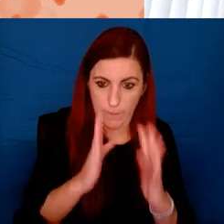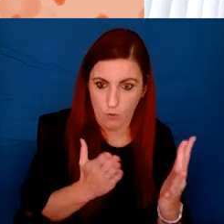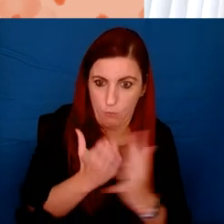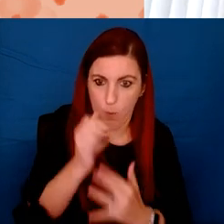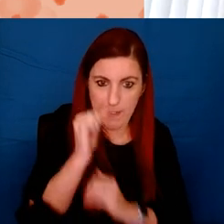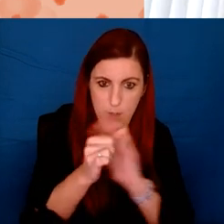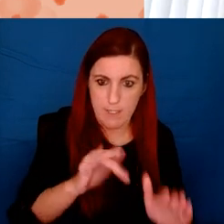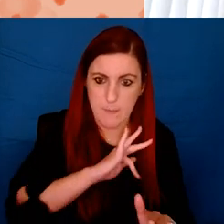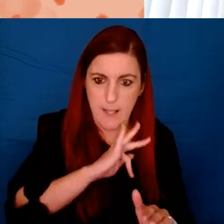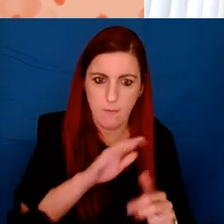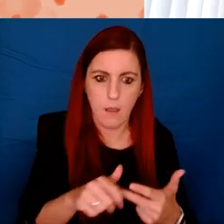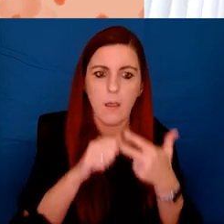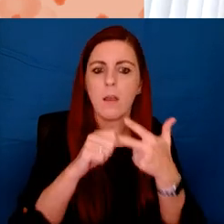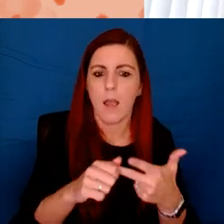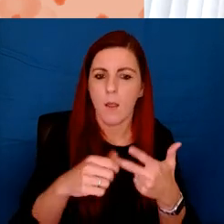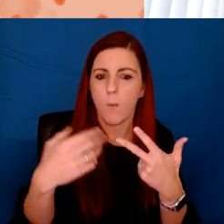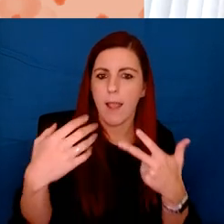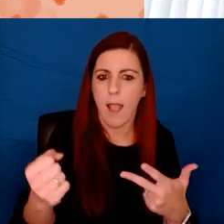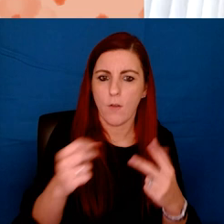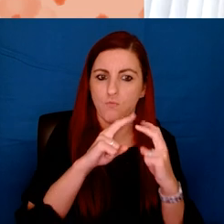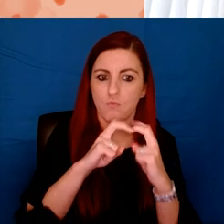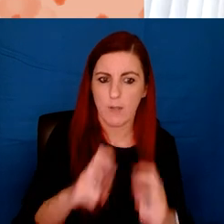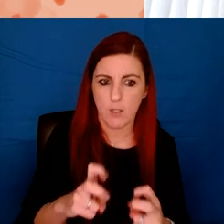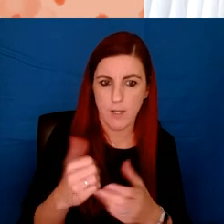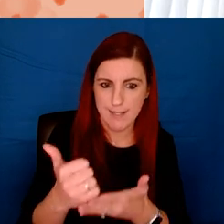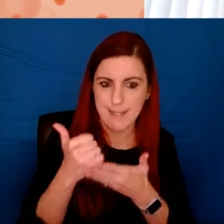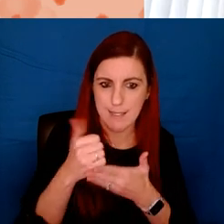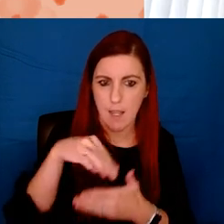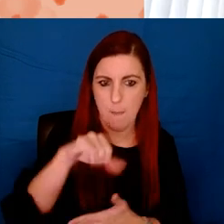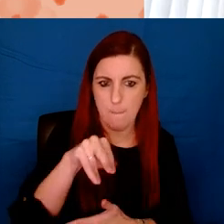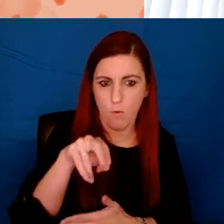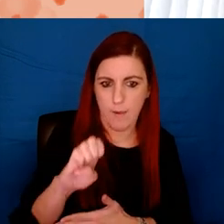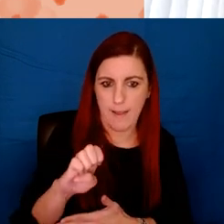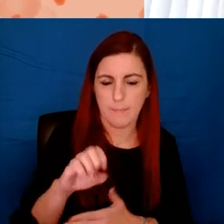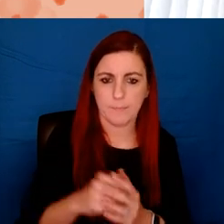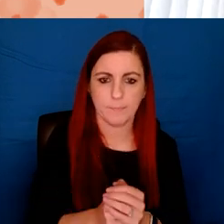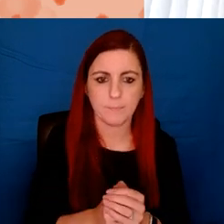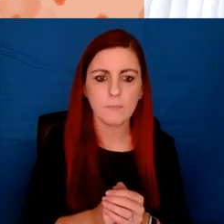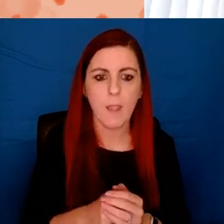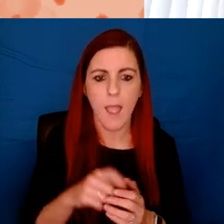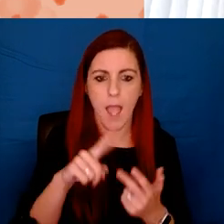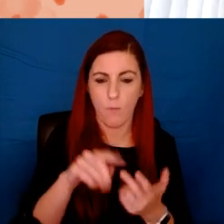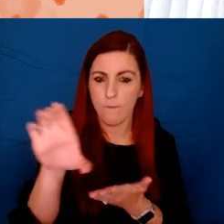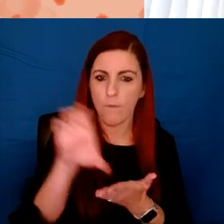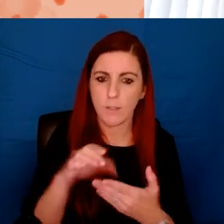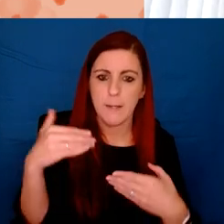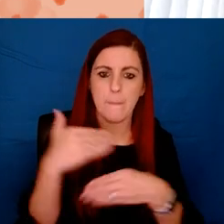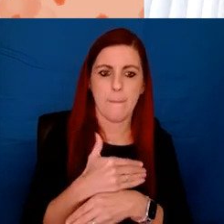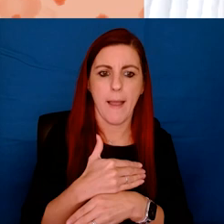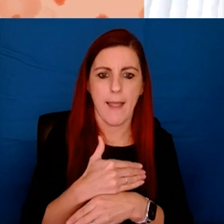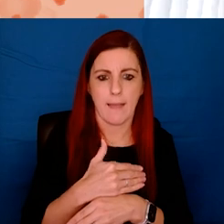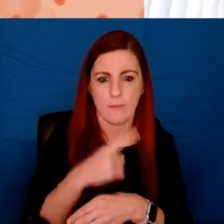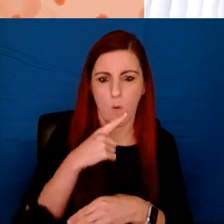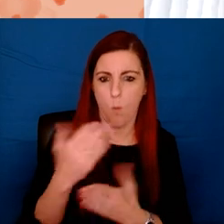themselves about their lived experiences. And then we've got our research assistant, Marie Flaherty. And we're funded by